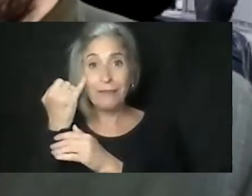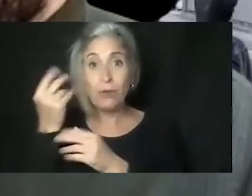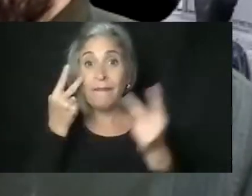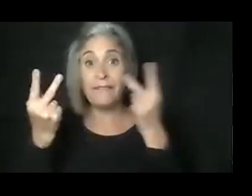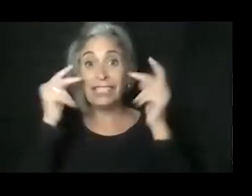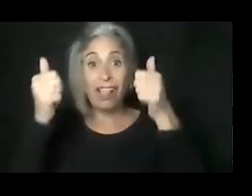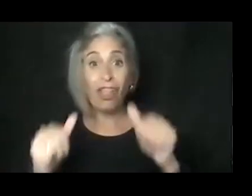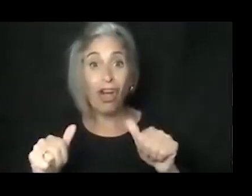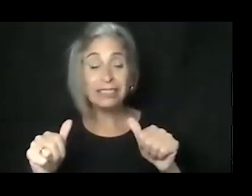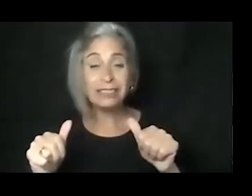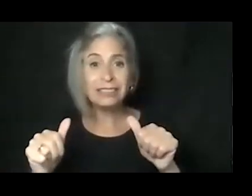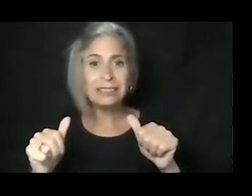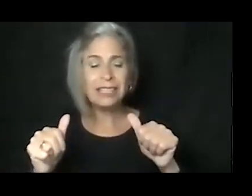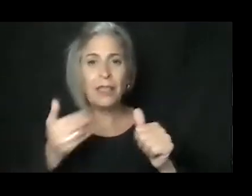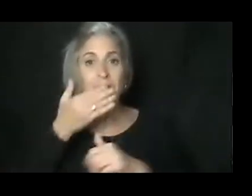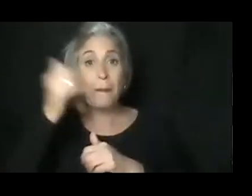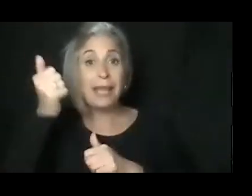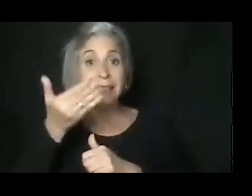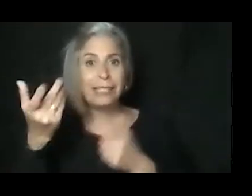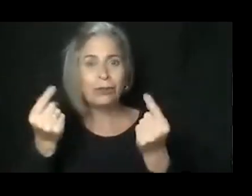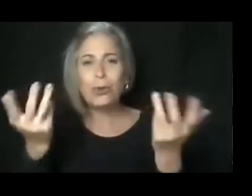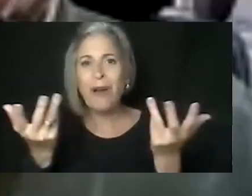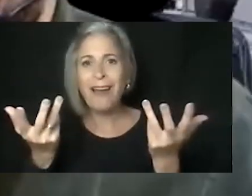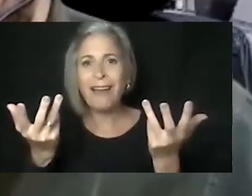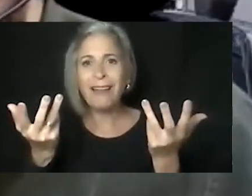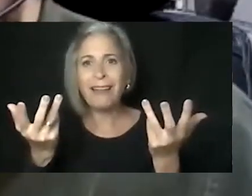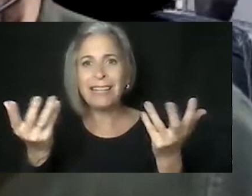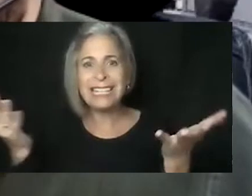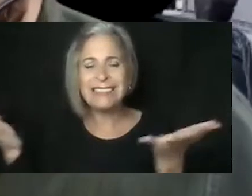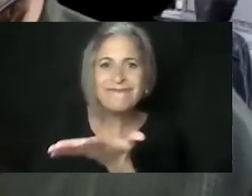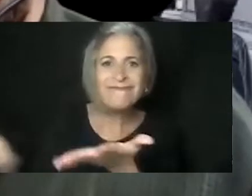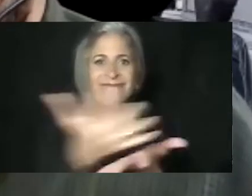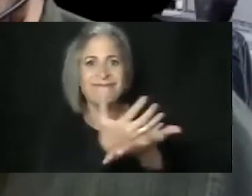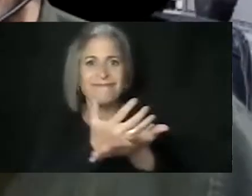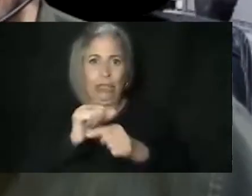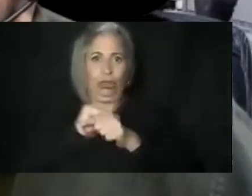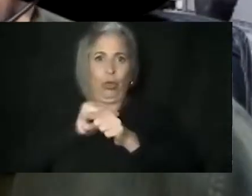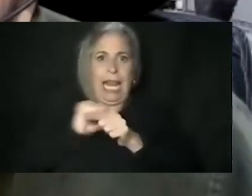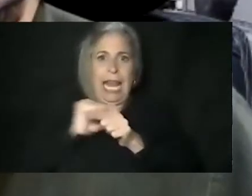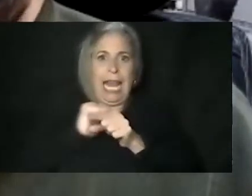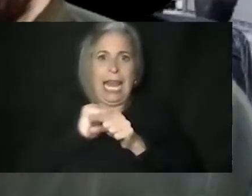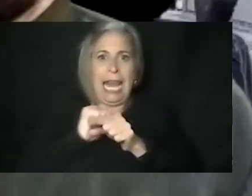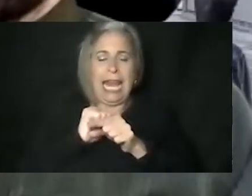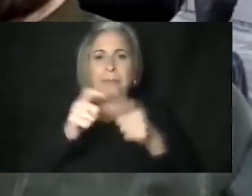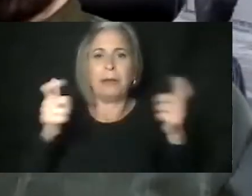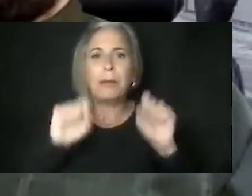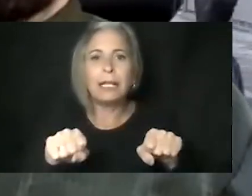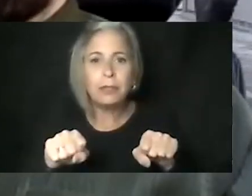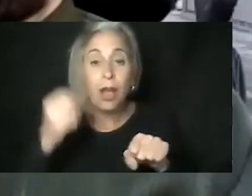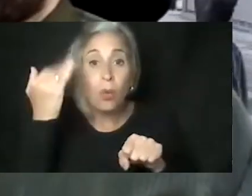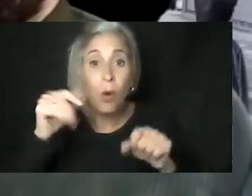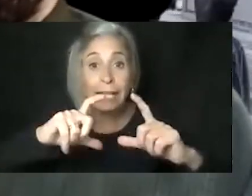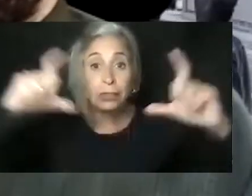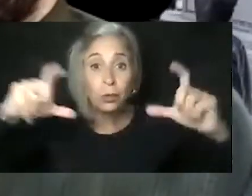loss, the best thing that you can do is get all the training that you can. Because screen reader use,